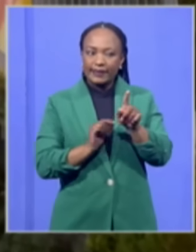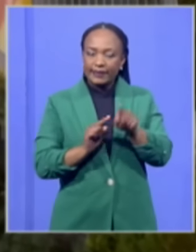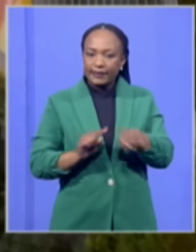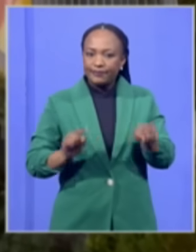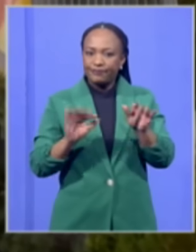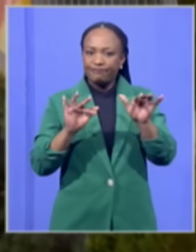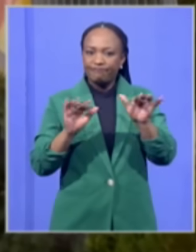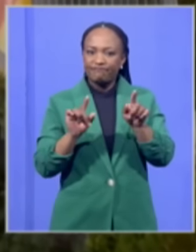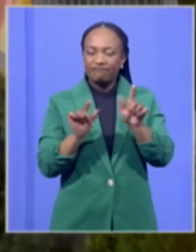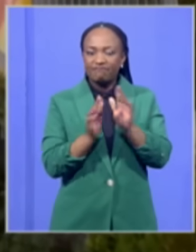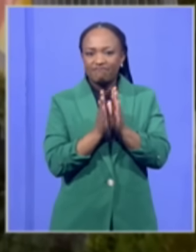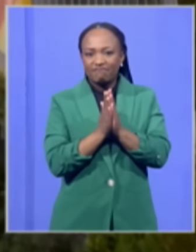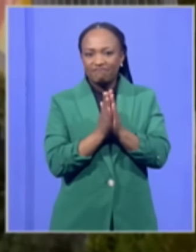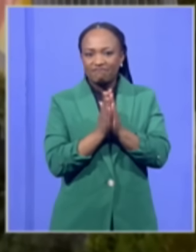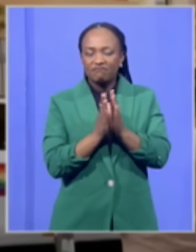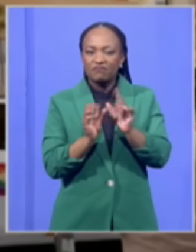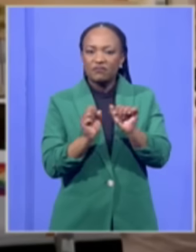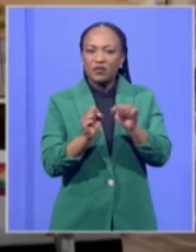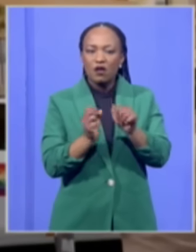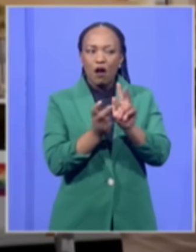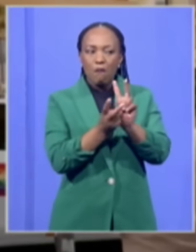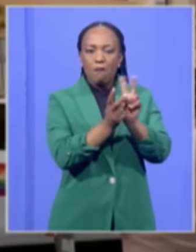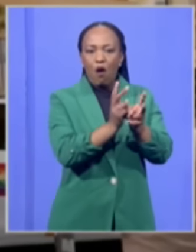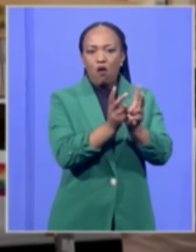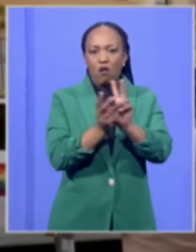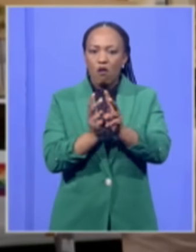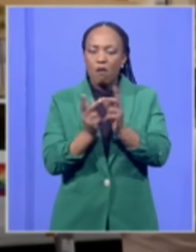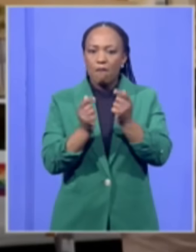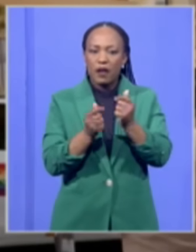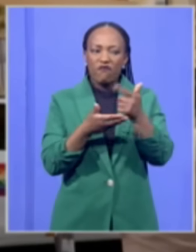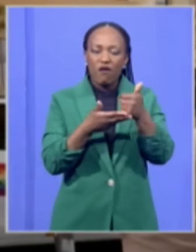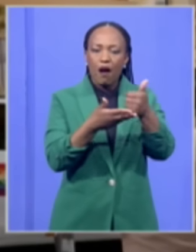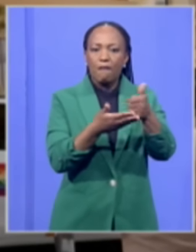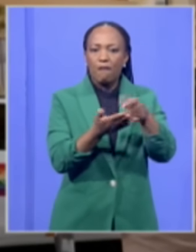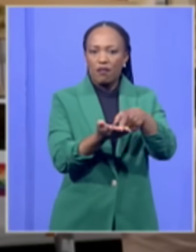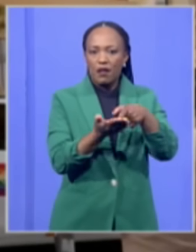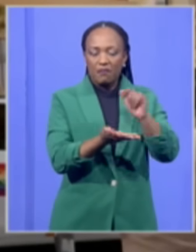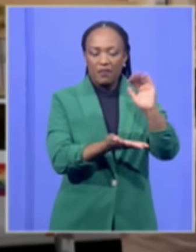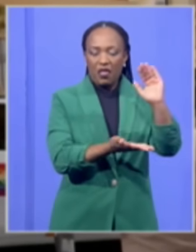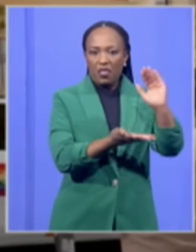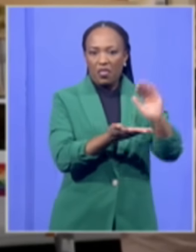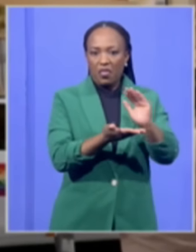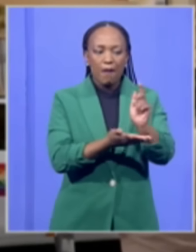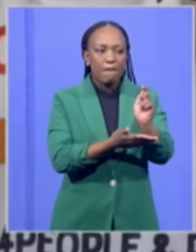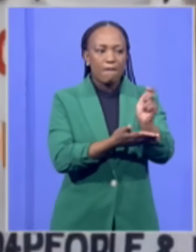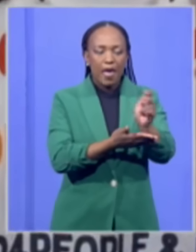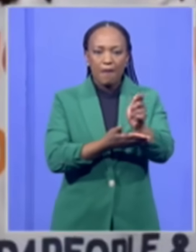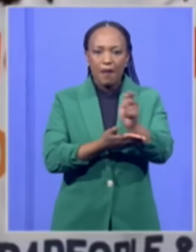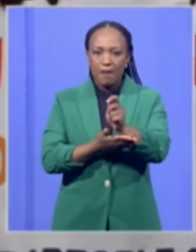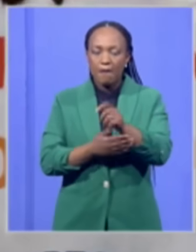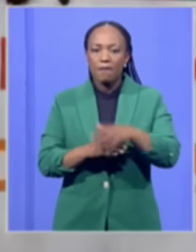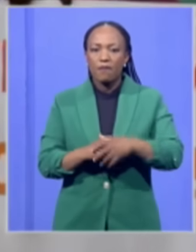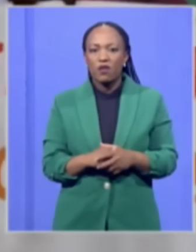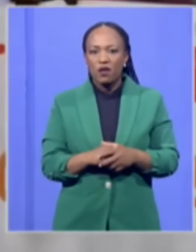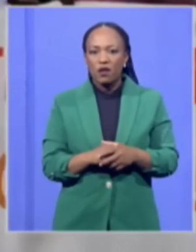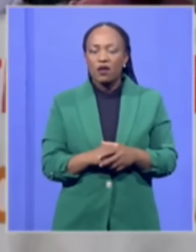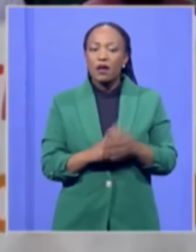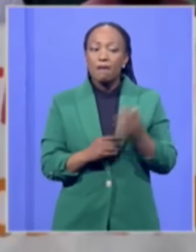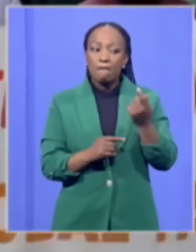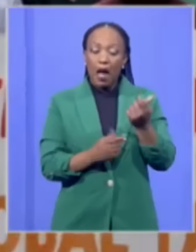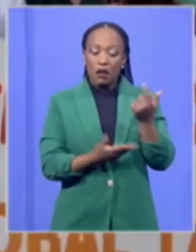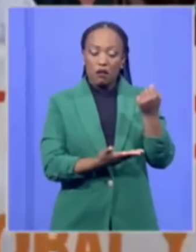ba matlafatše bokgoni bja go adima mašeleng a go imolla dikoloto gomme tšhelete yeo go tšwa go sekhwama